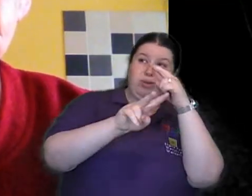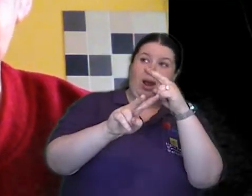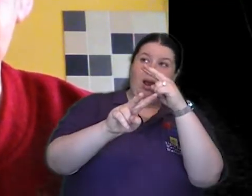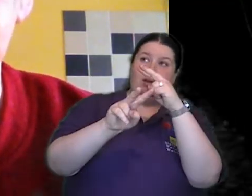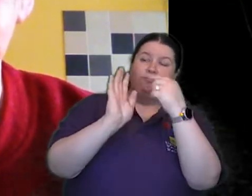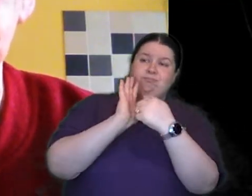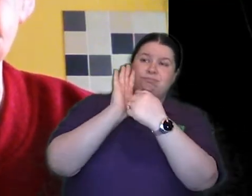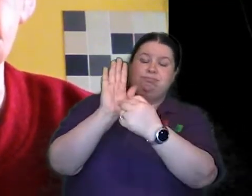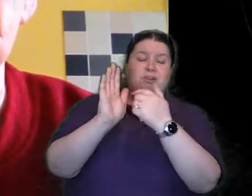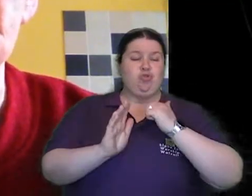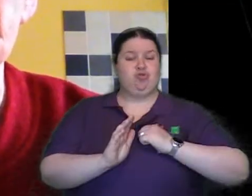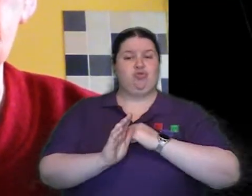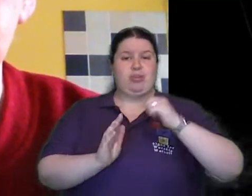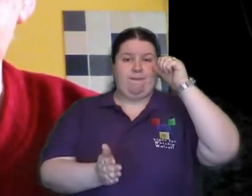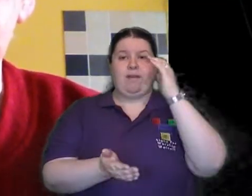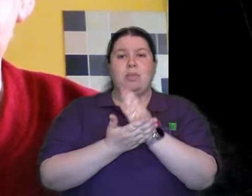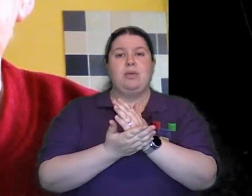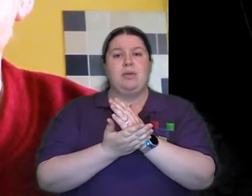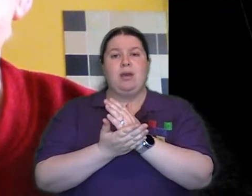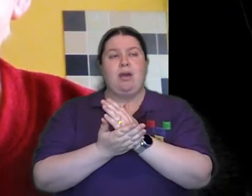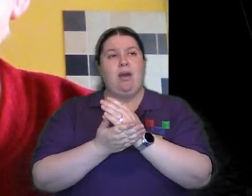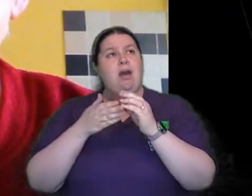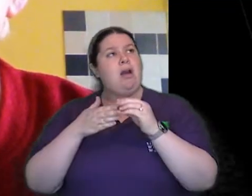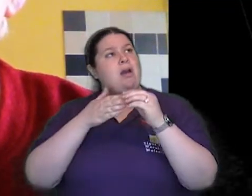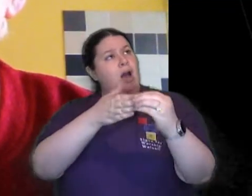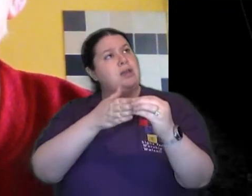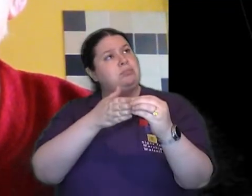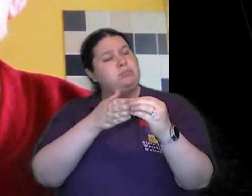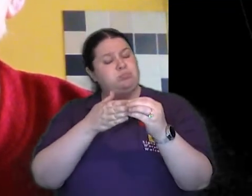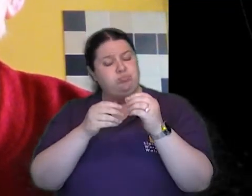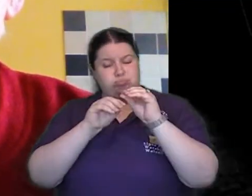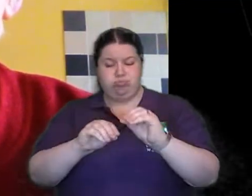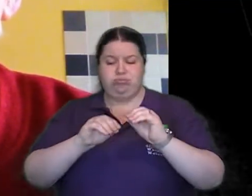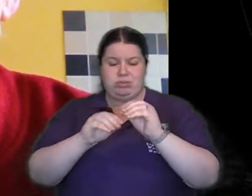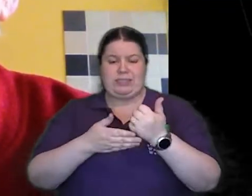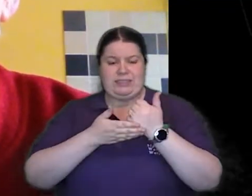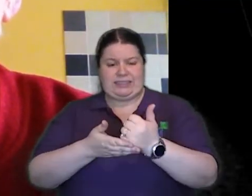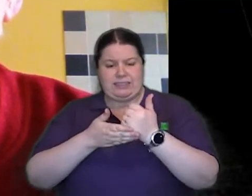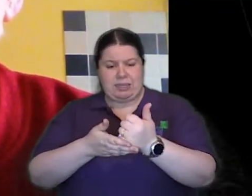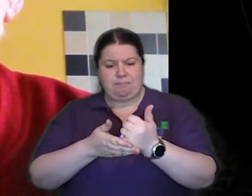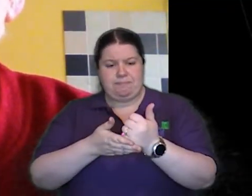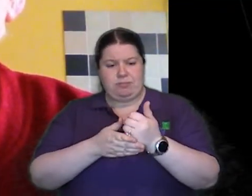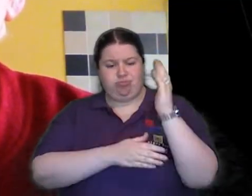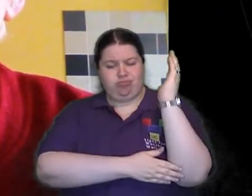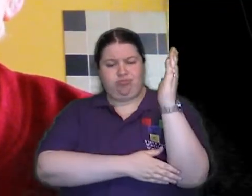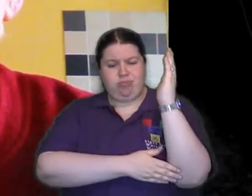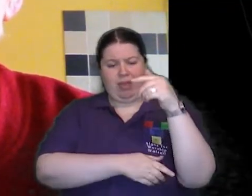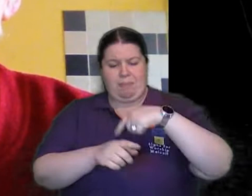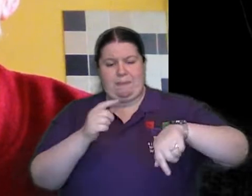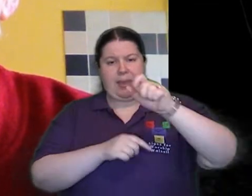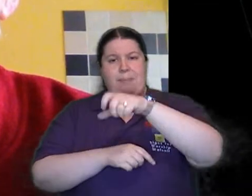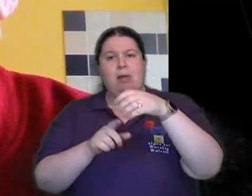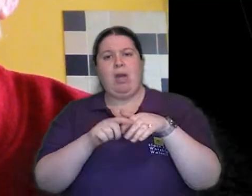faith on the skyline of Walsall. You guided them to teach, Serve and proclaim your kingdom of love in words